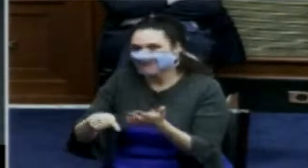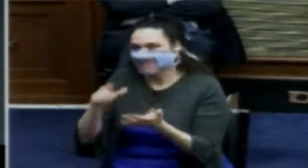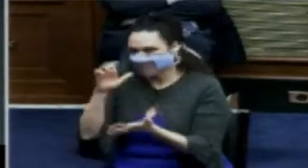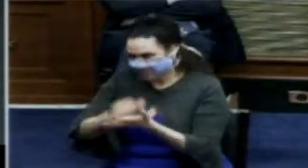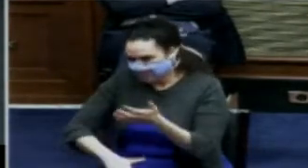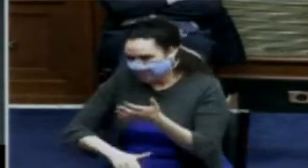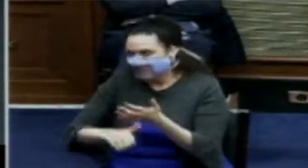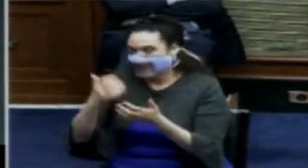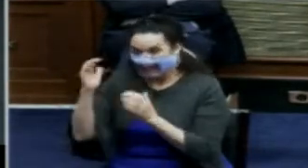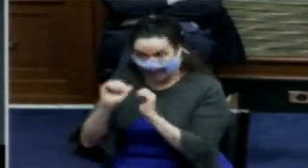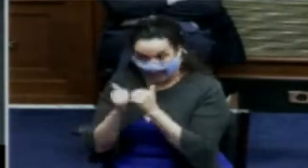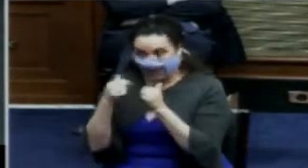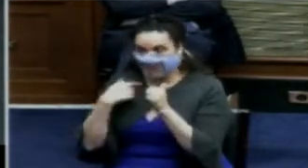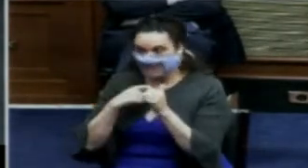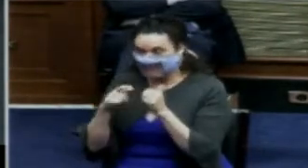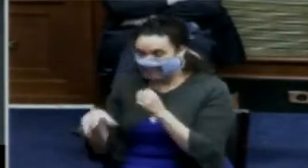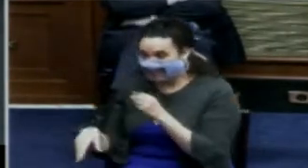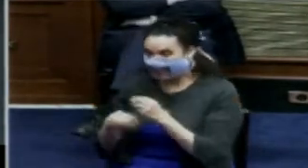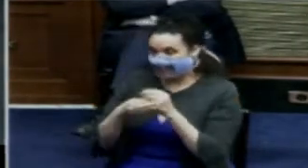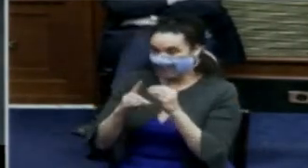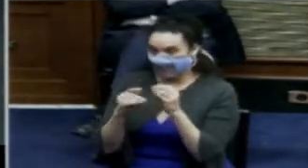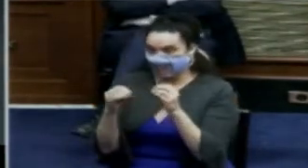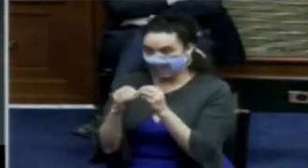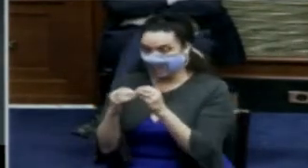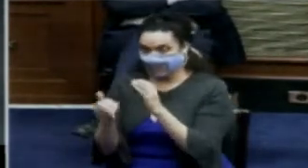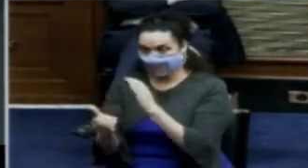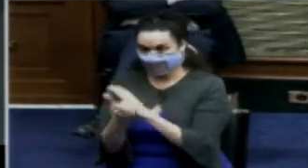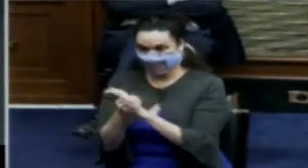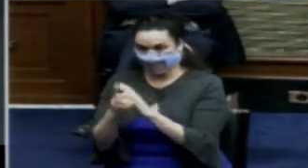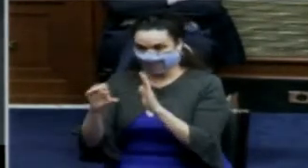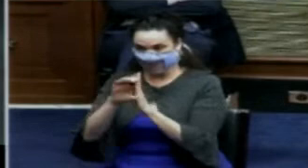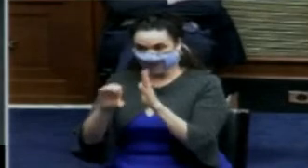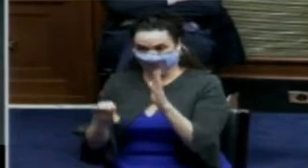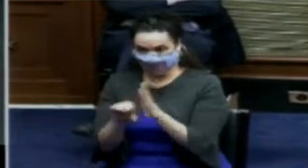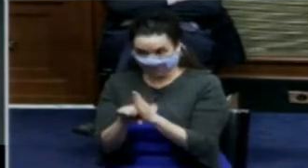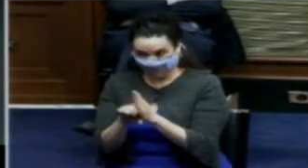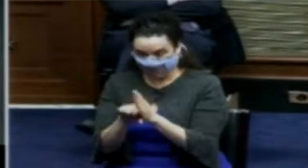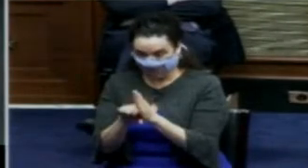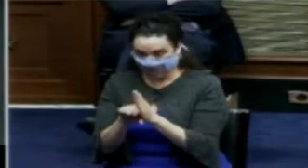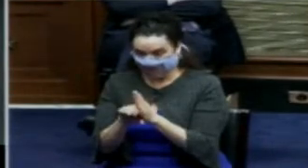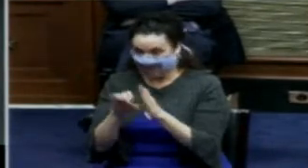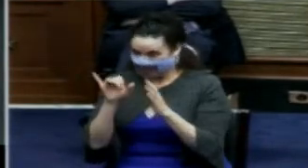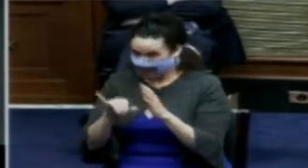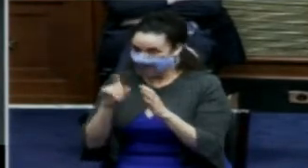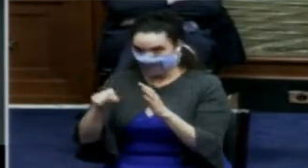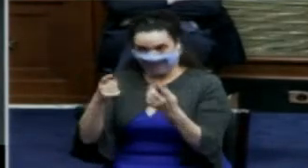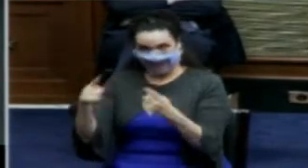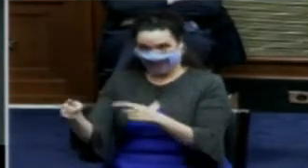the Constitution. There's no guarantee that that would happen. That would have to be done first.